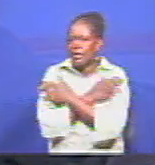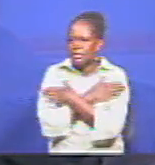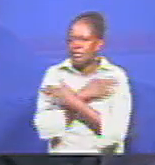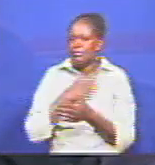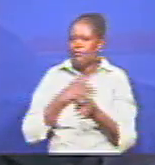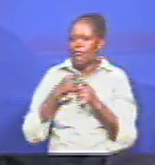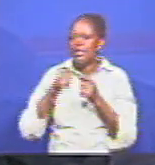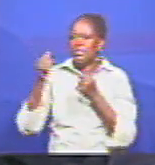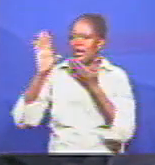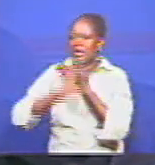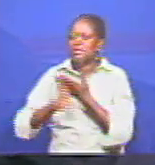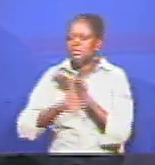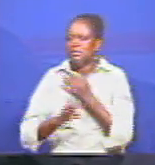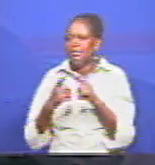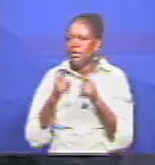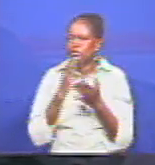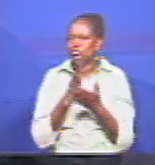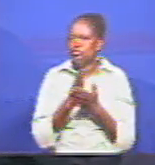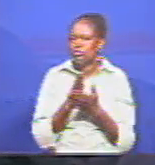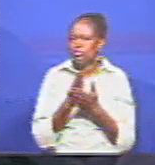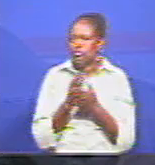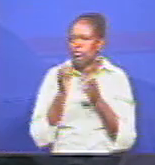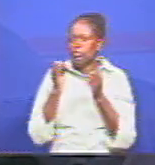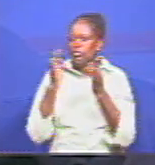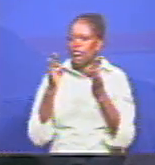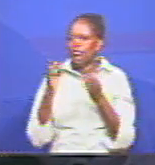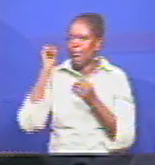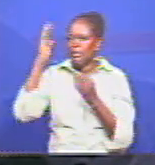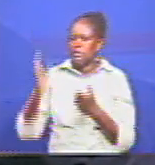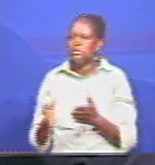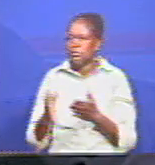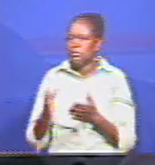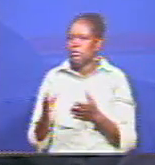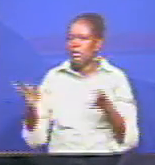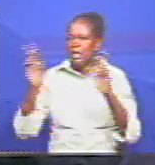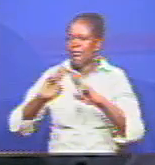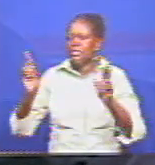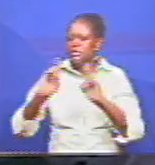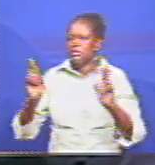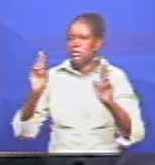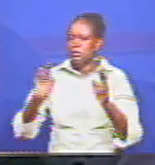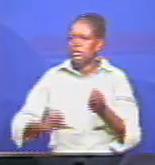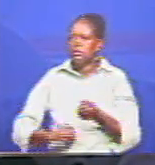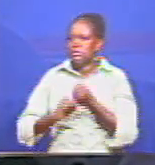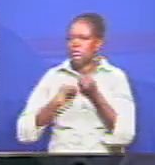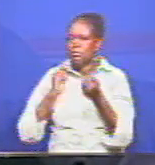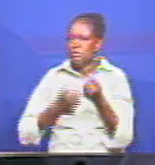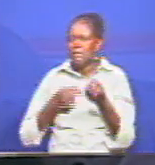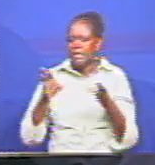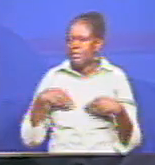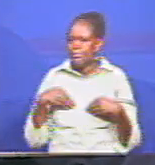abroad, mm-hmm. but of course if a politician is ready to assist us, mm-hmm. We will